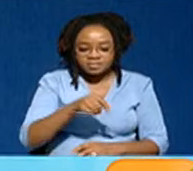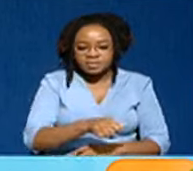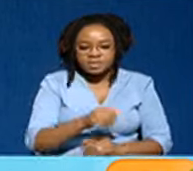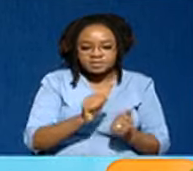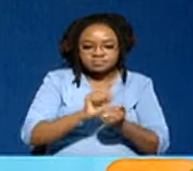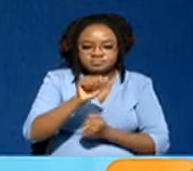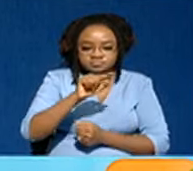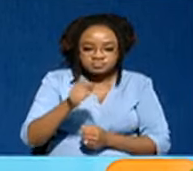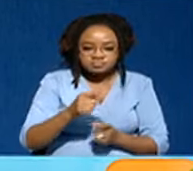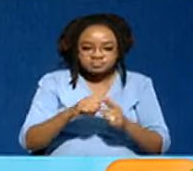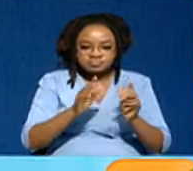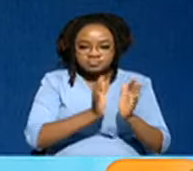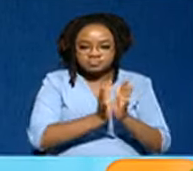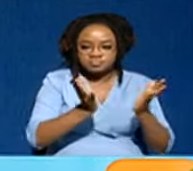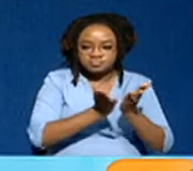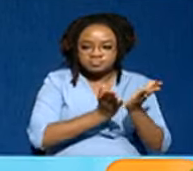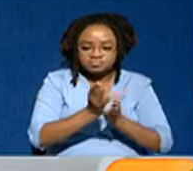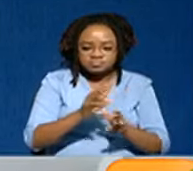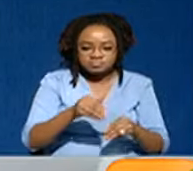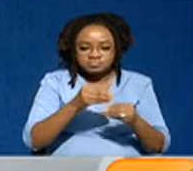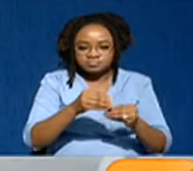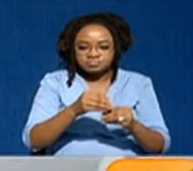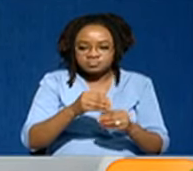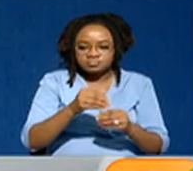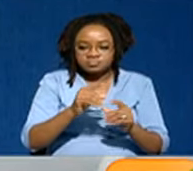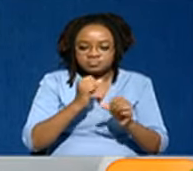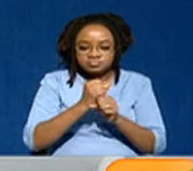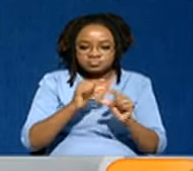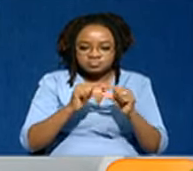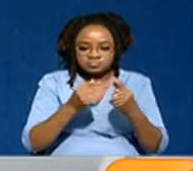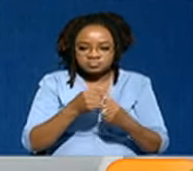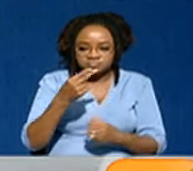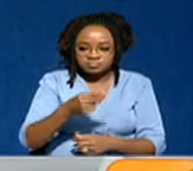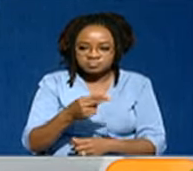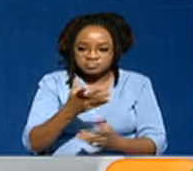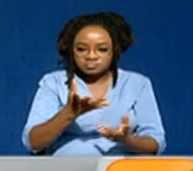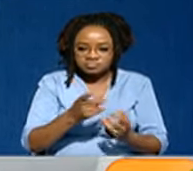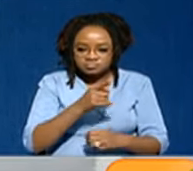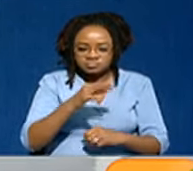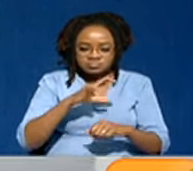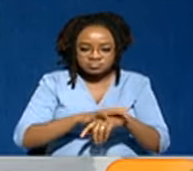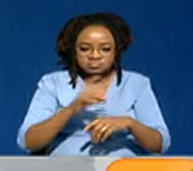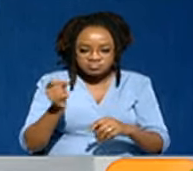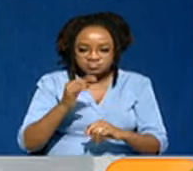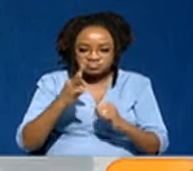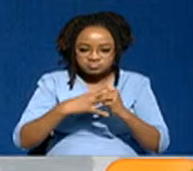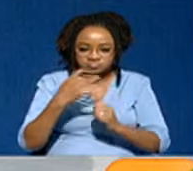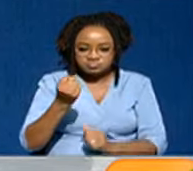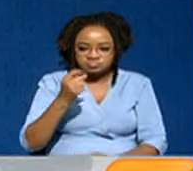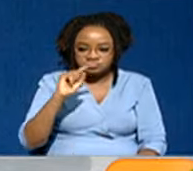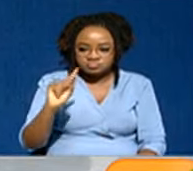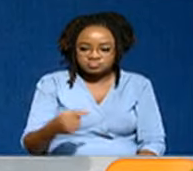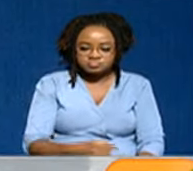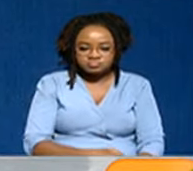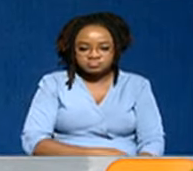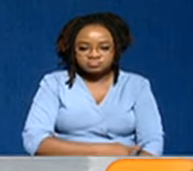Commission, had given them a job group H, which should, where they should have been earning around 85,000.